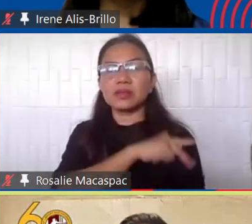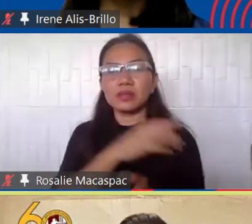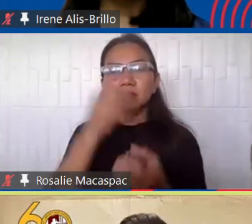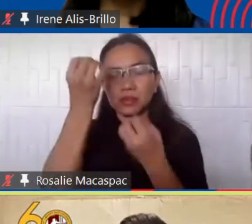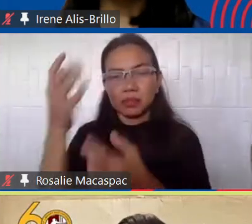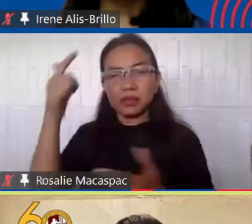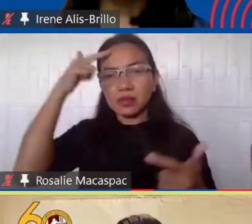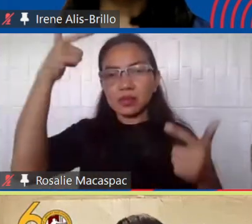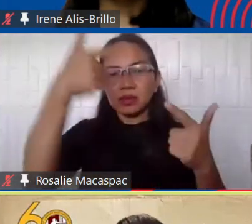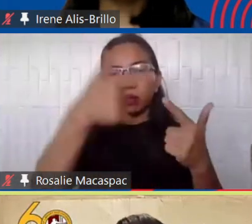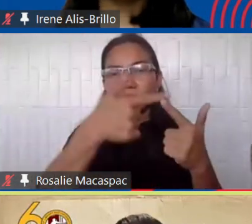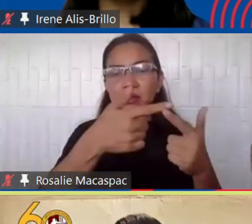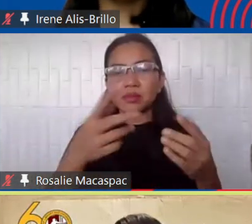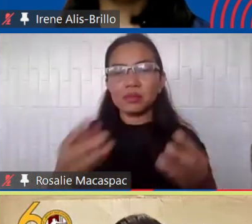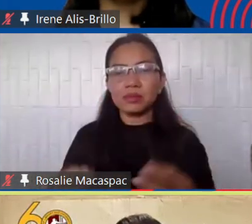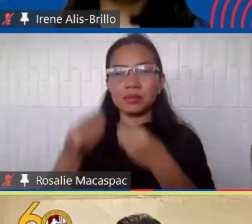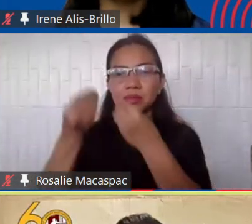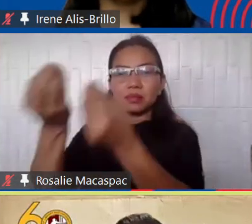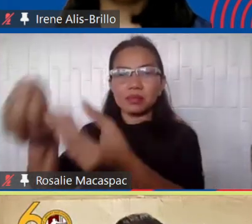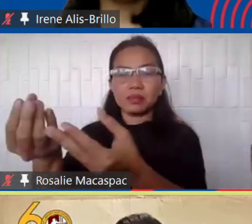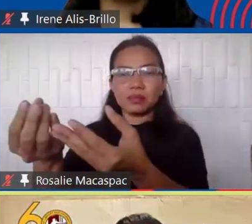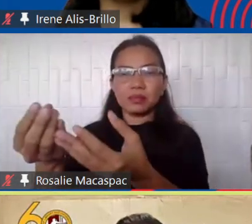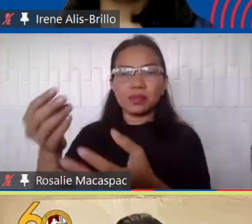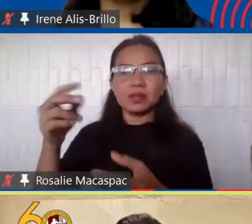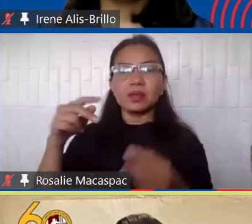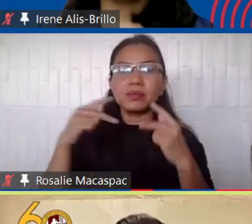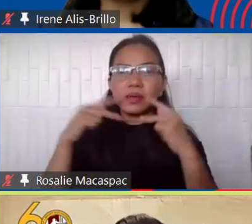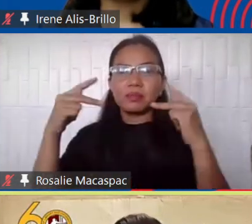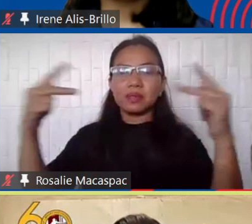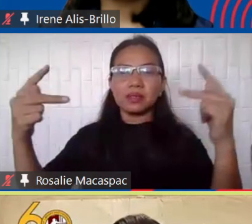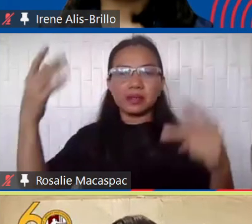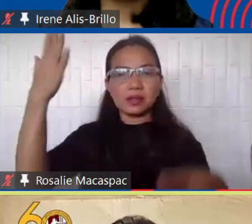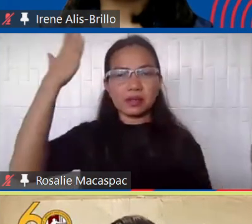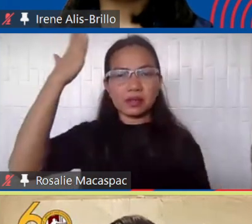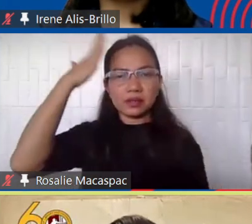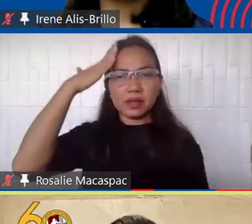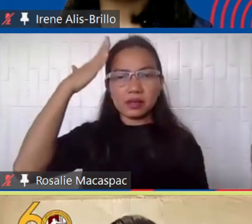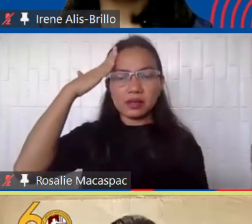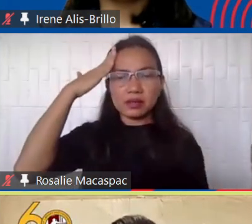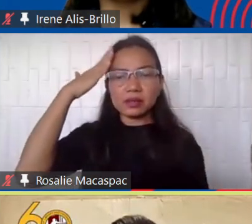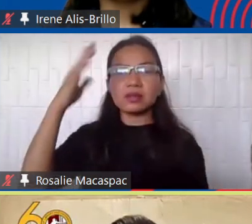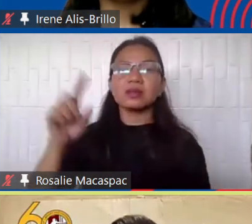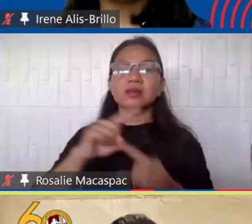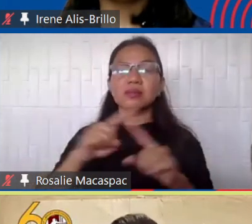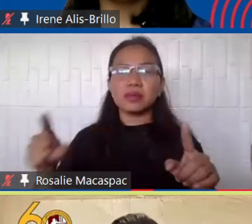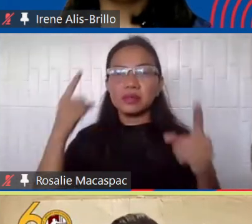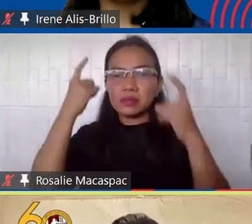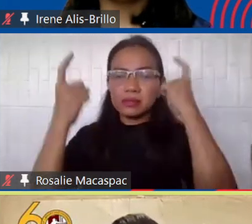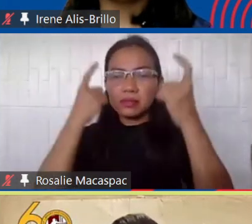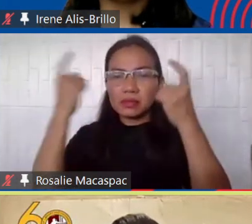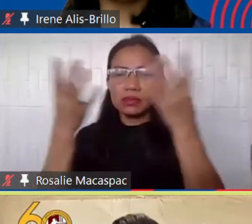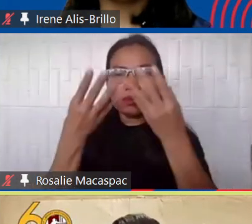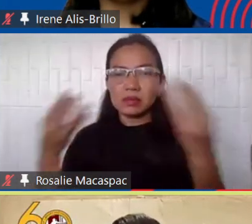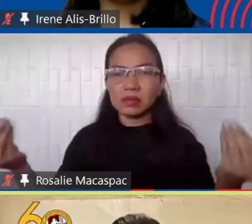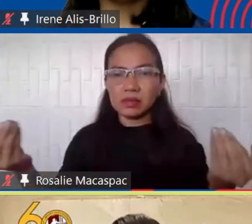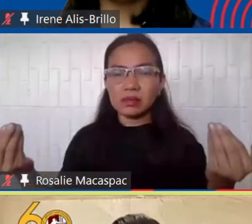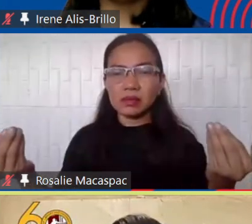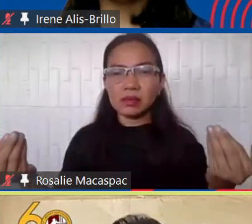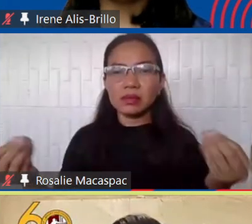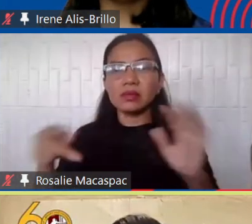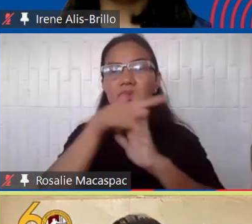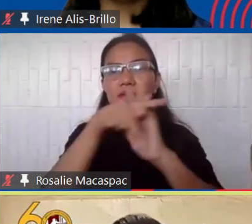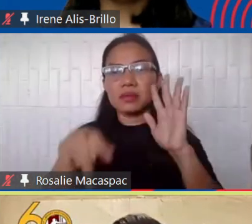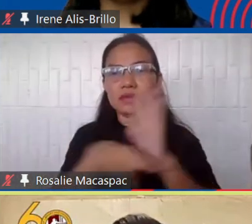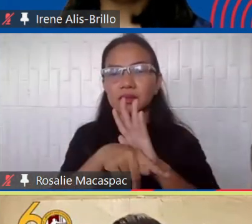should be to provide public knowledge. But in order to address that concern, it has to be a policy of